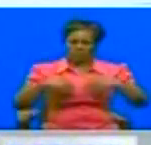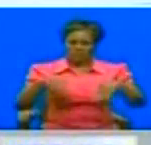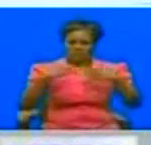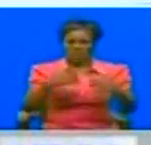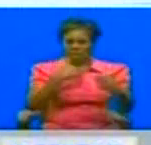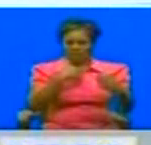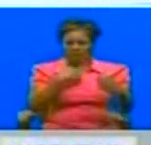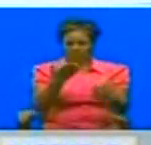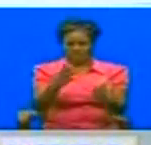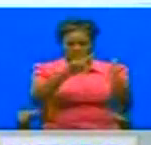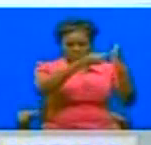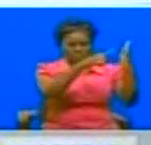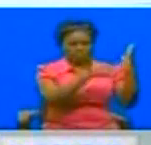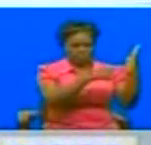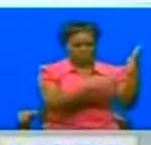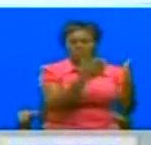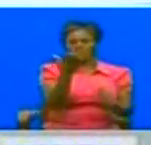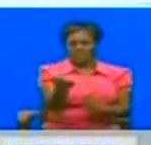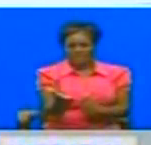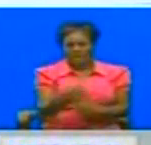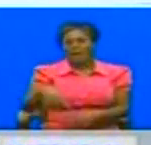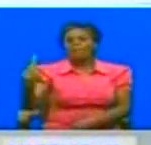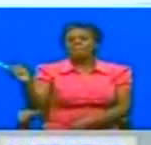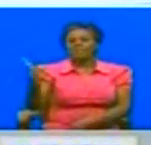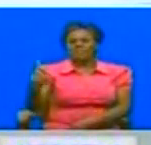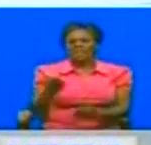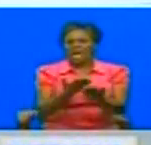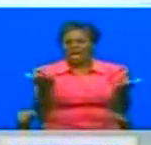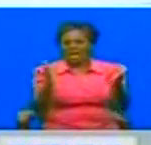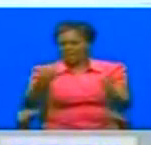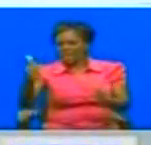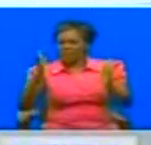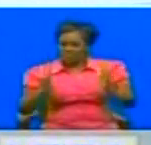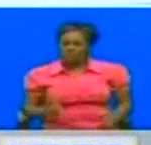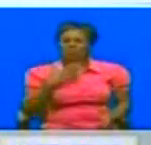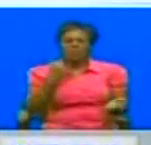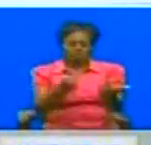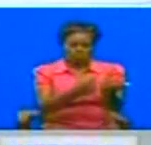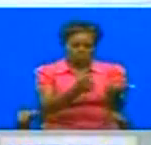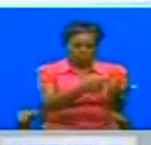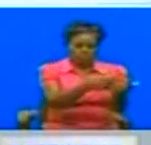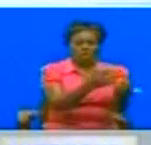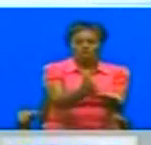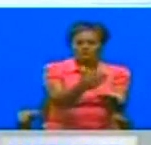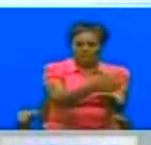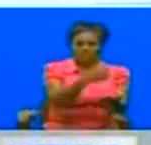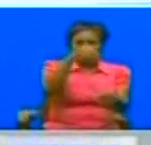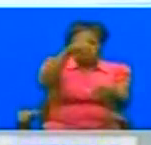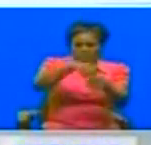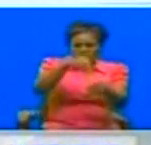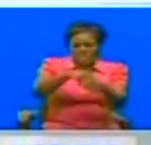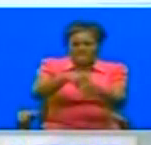have these privacy guidelines in place, and if the president or any other person needs to collect data, they will work within